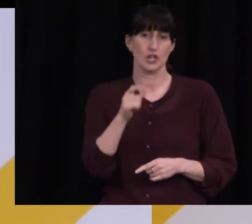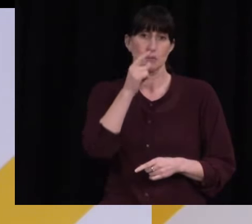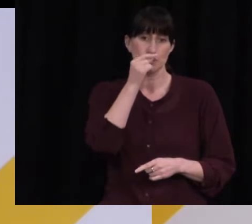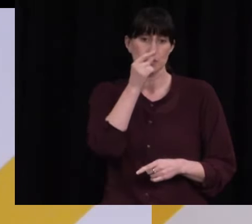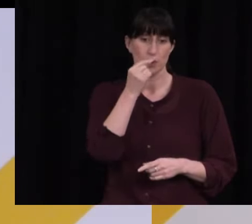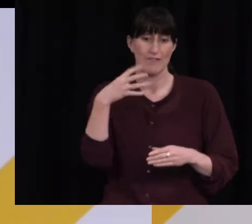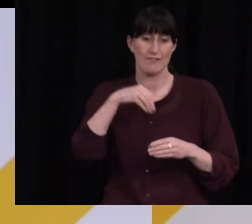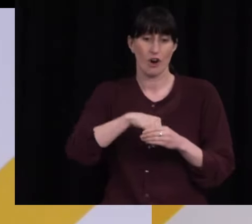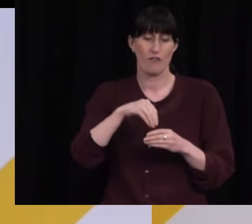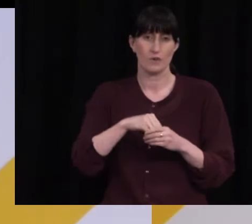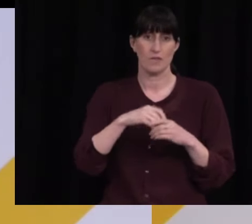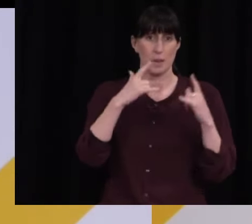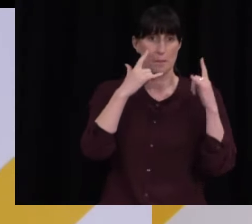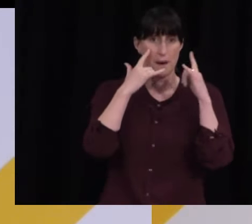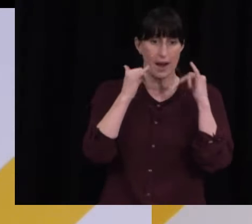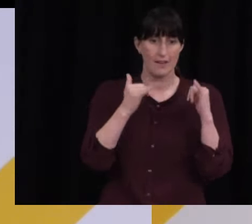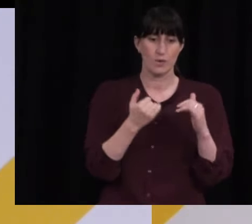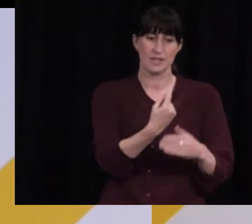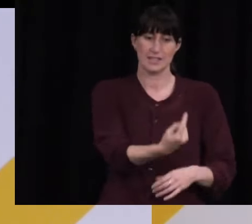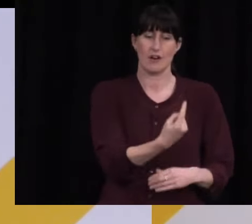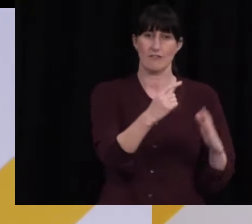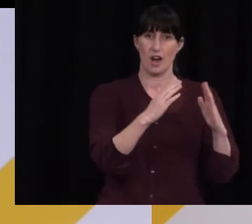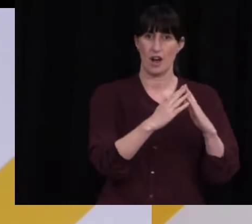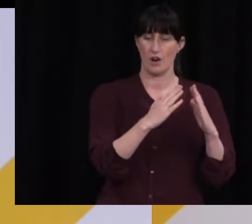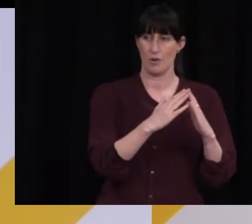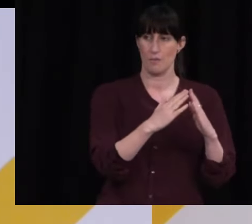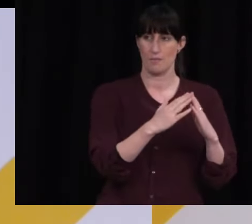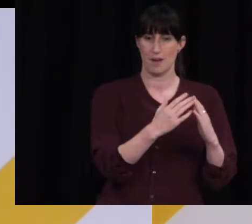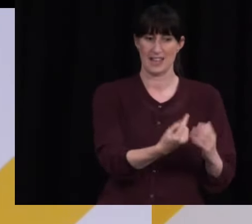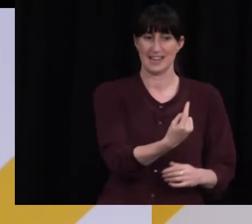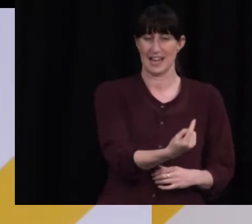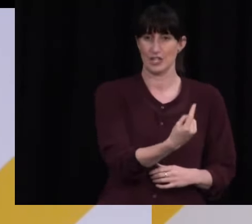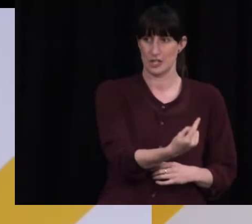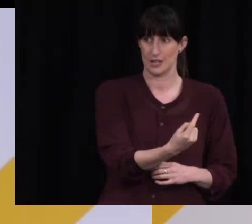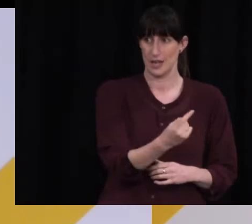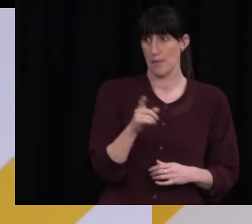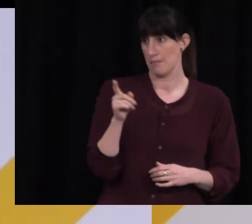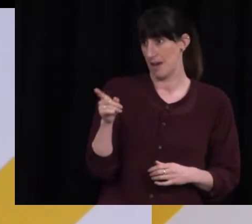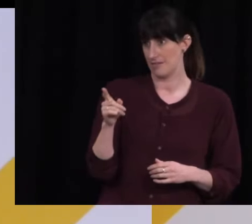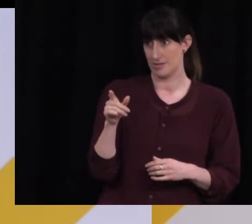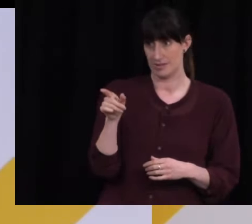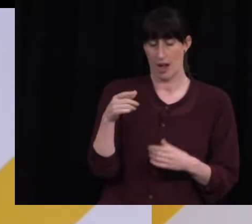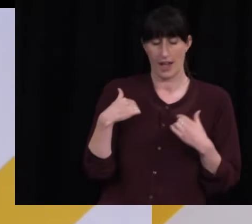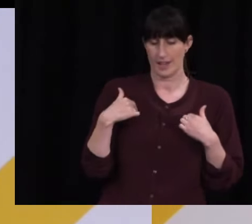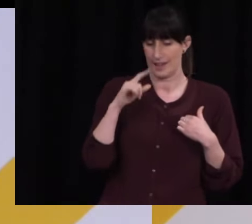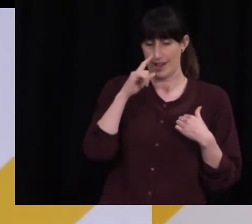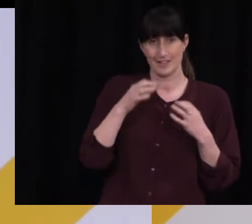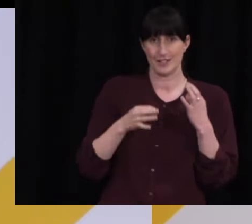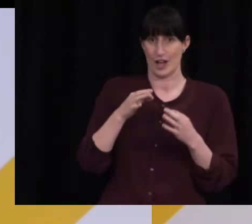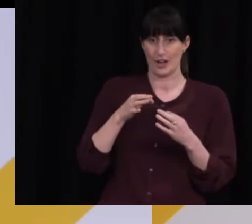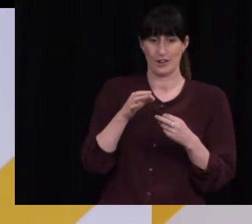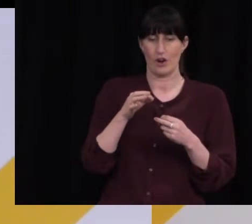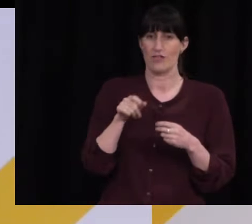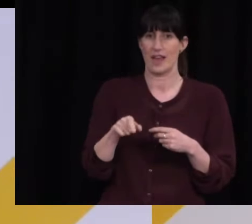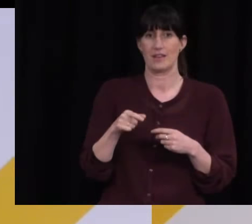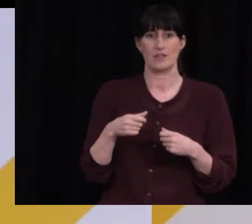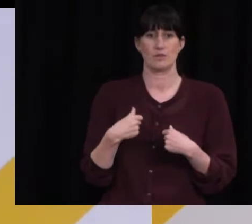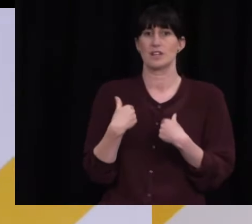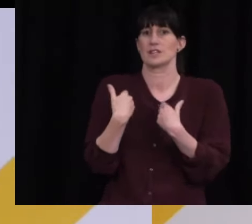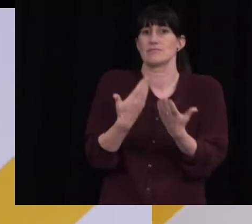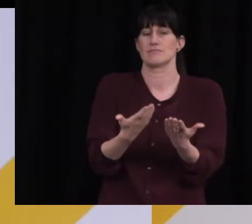course, I'm not part of that selection process, but I would hope that he would be part of the expression of interest for that. Dr. Bloomfield, there seems to have been